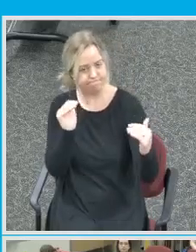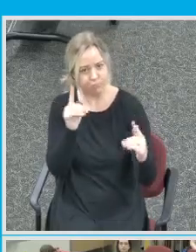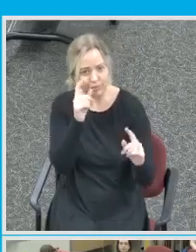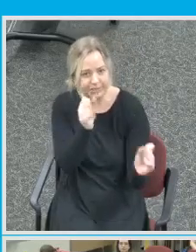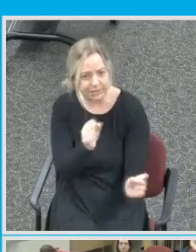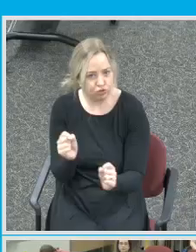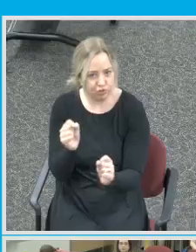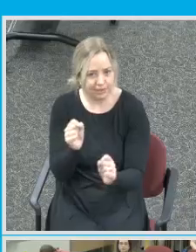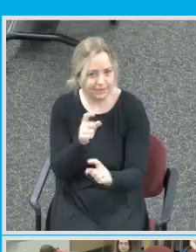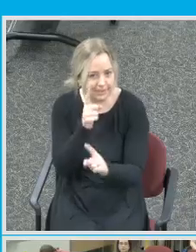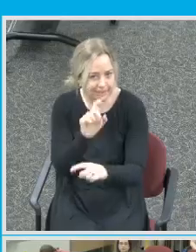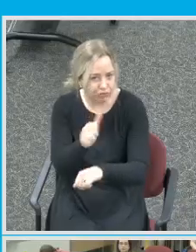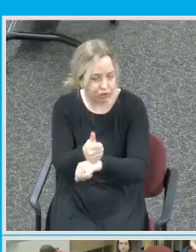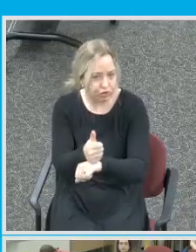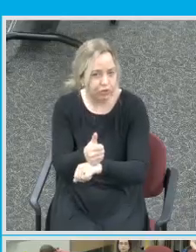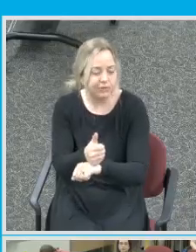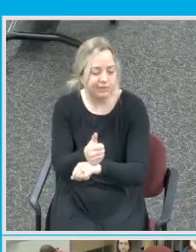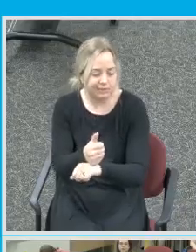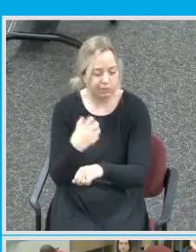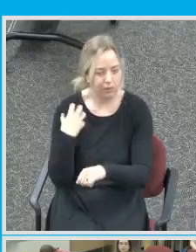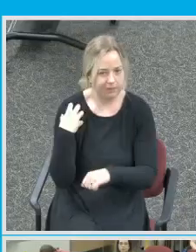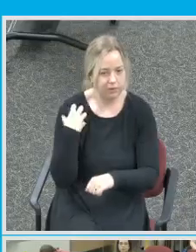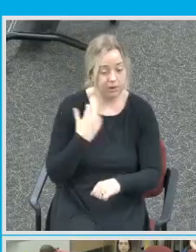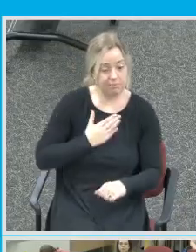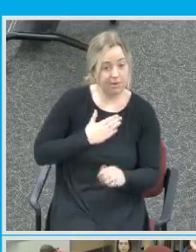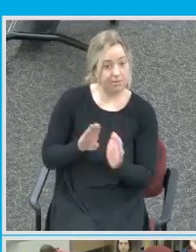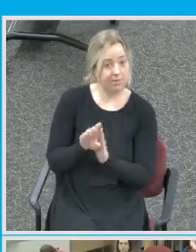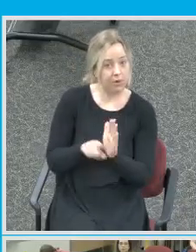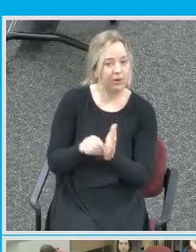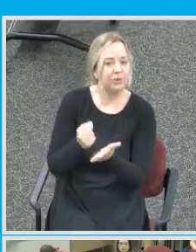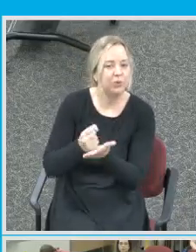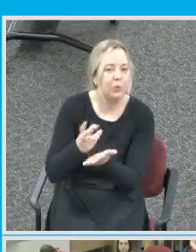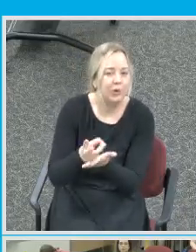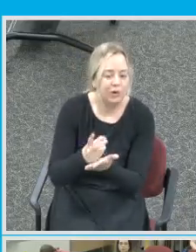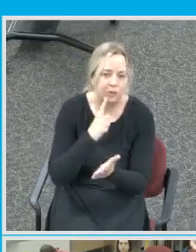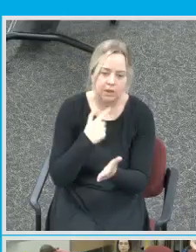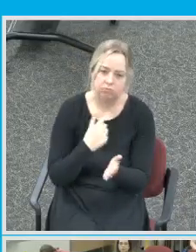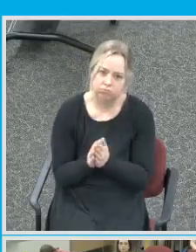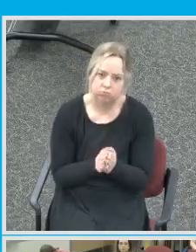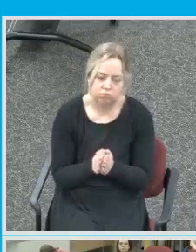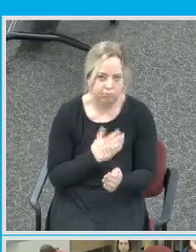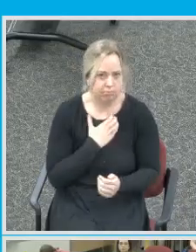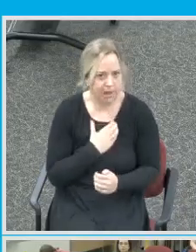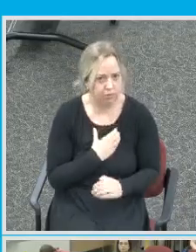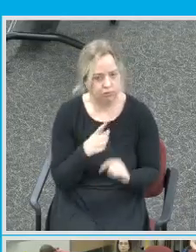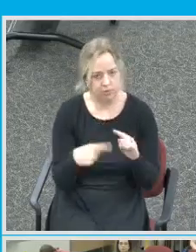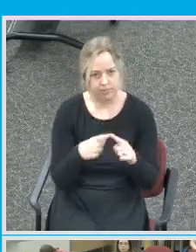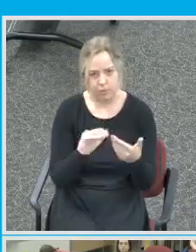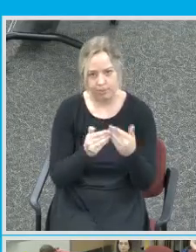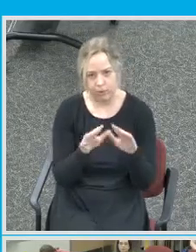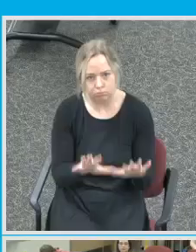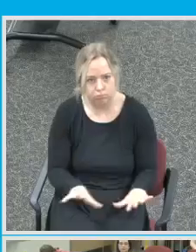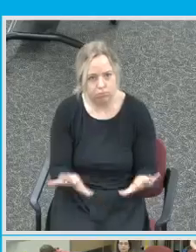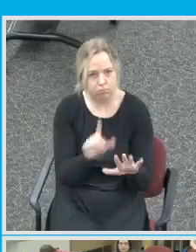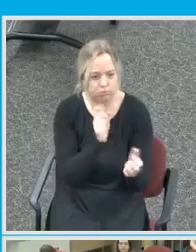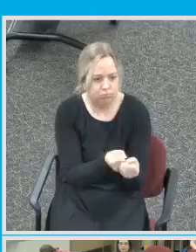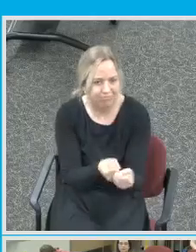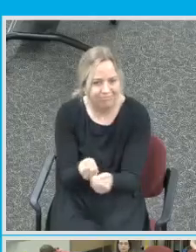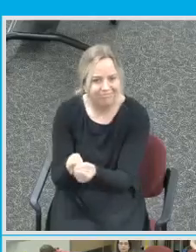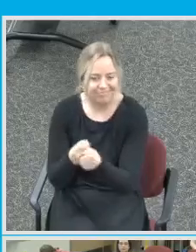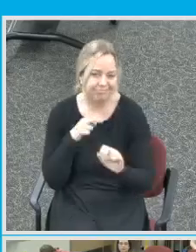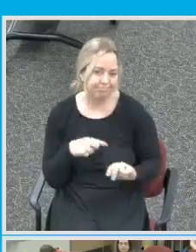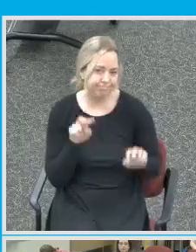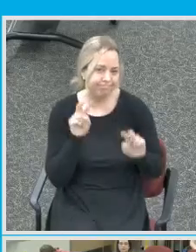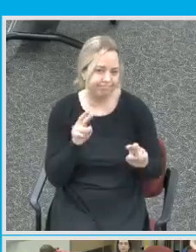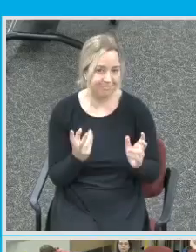officer. My background is in social work, and so I'm really passionate about public health and about our community. forward to more